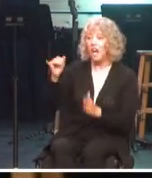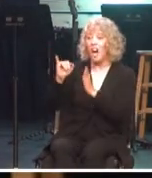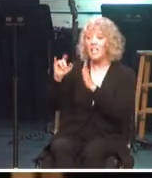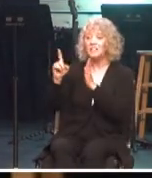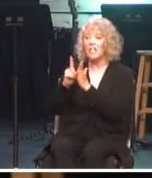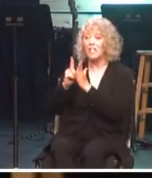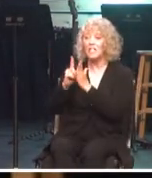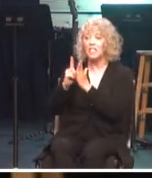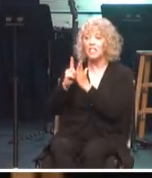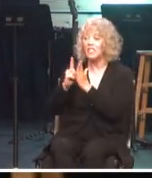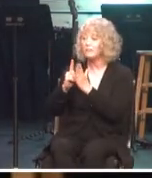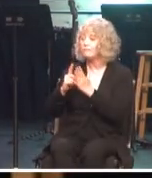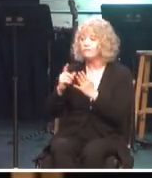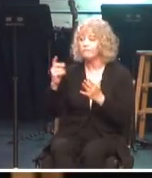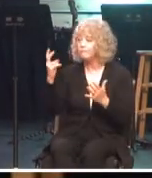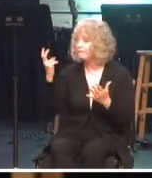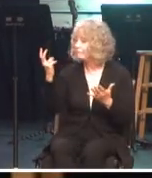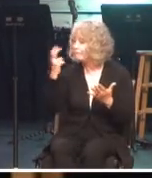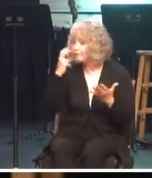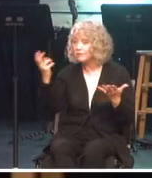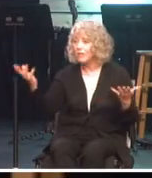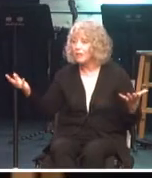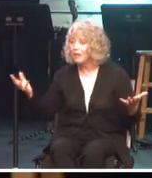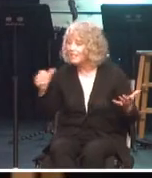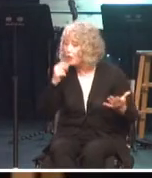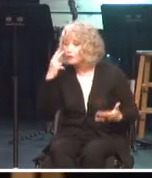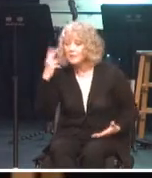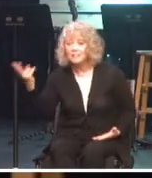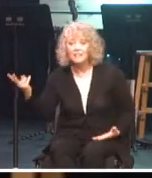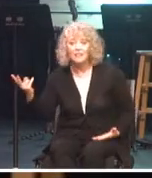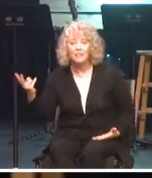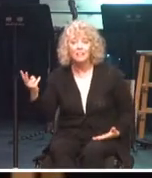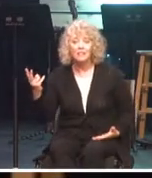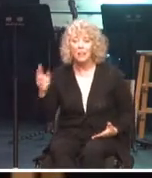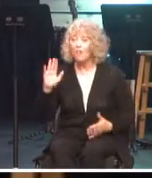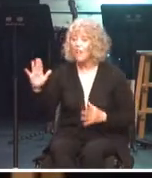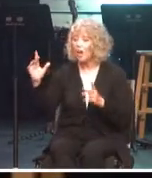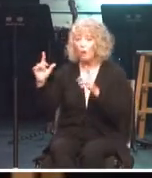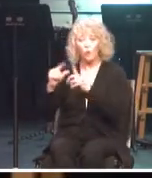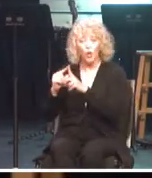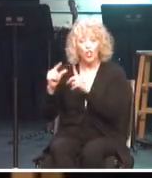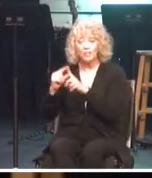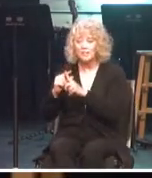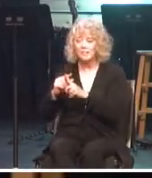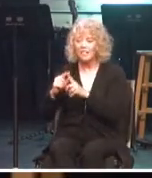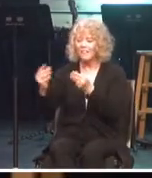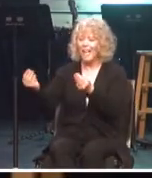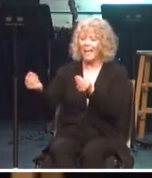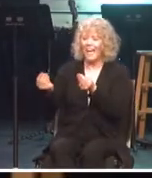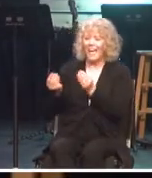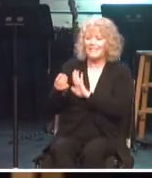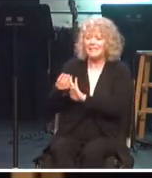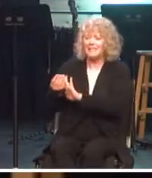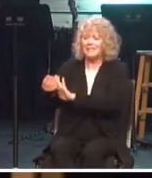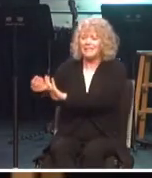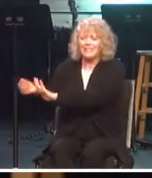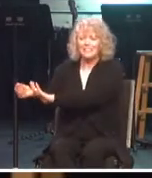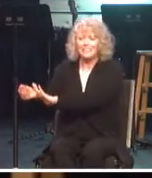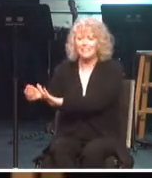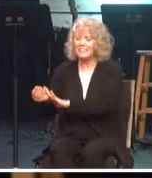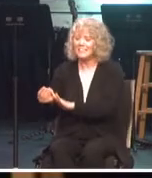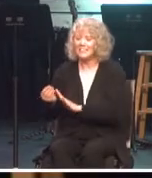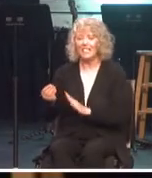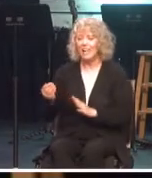They are blind to his person. They are deaf to his words. They hate his claims.